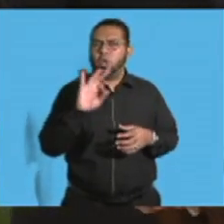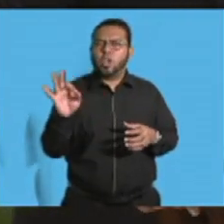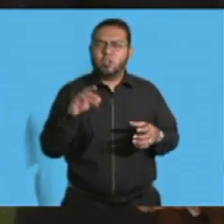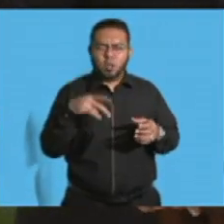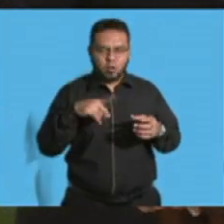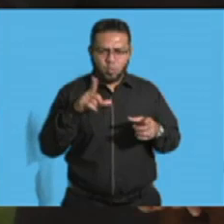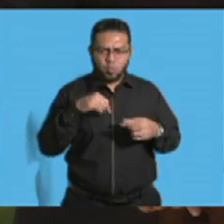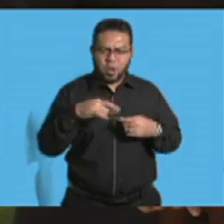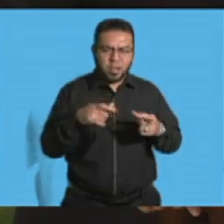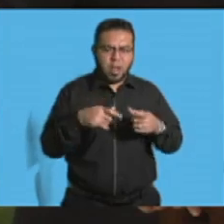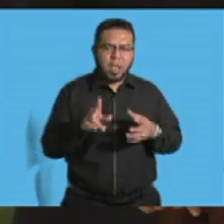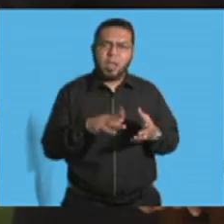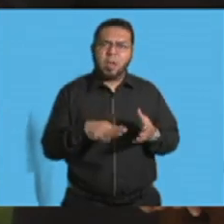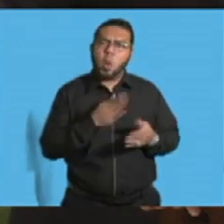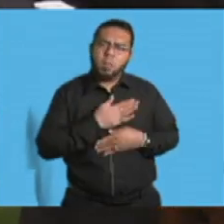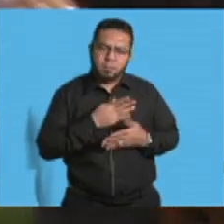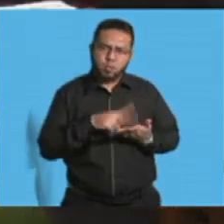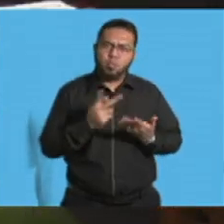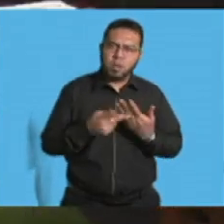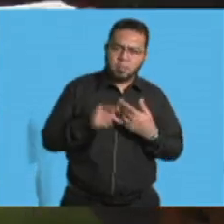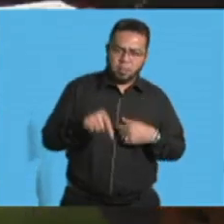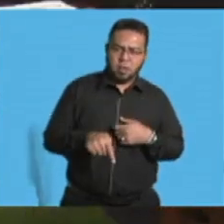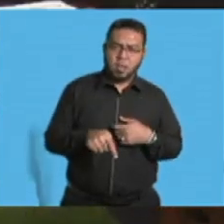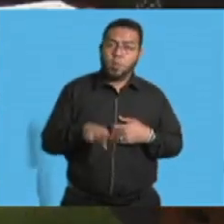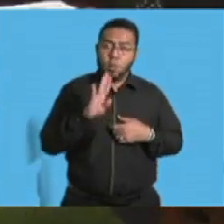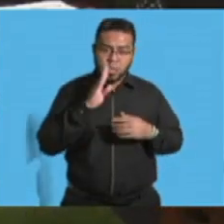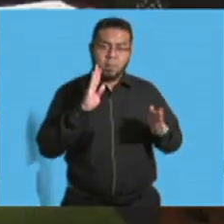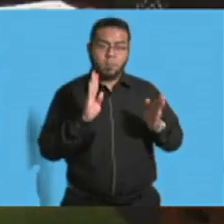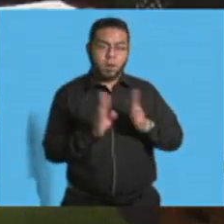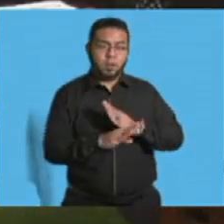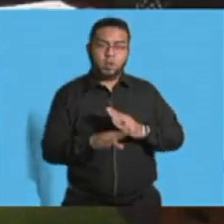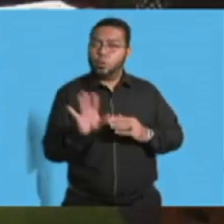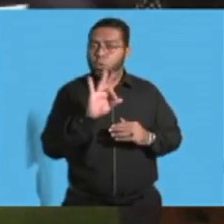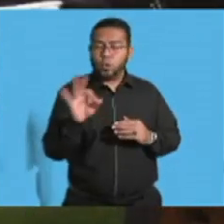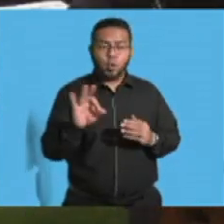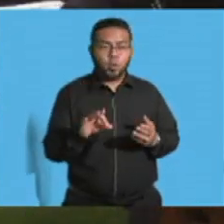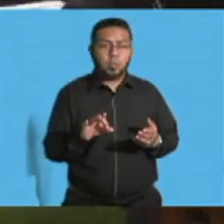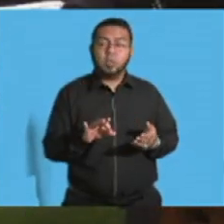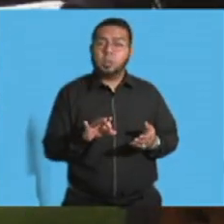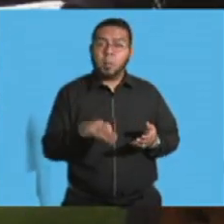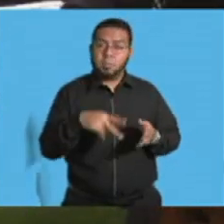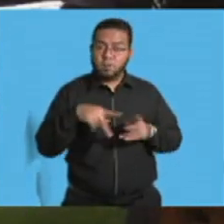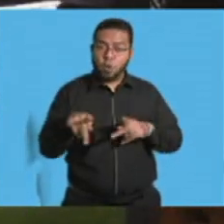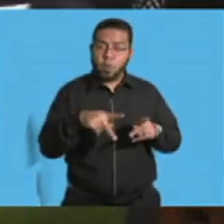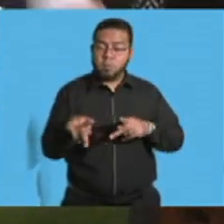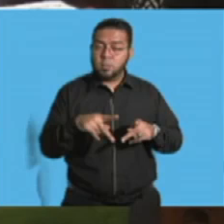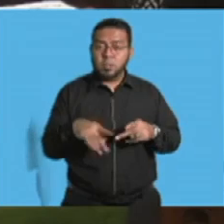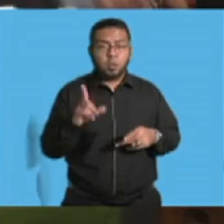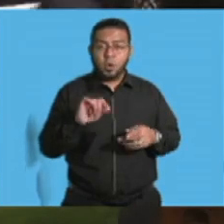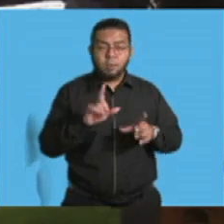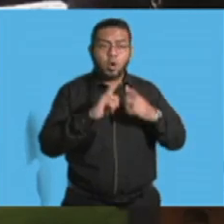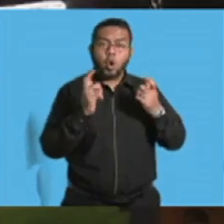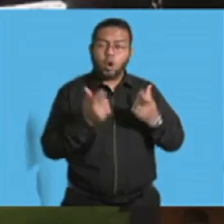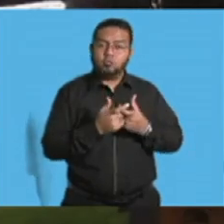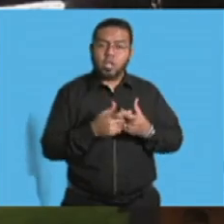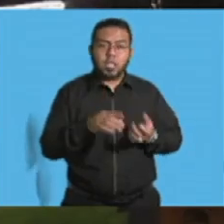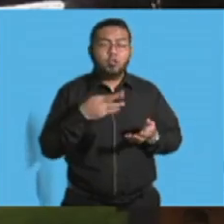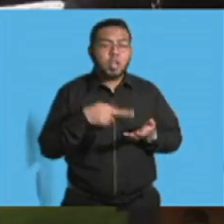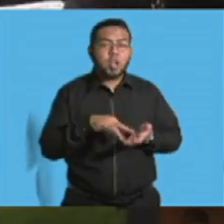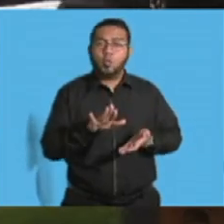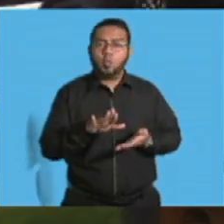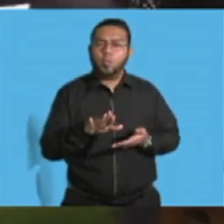charity. If you work in the private sector, you don't perform, you don't get your contract renewed. Why should it be different for the civil